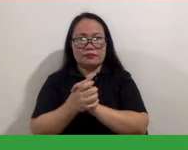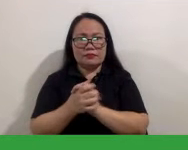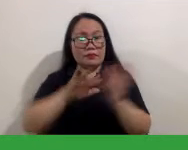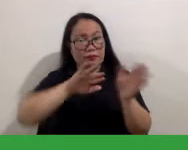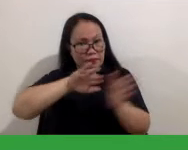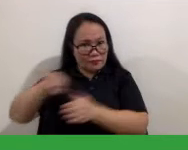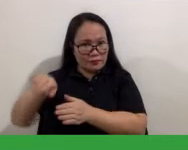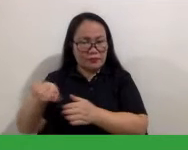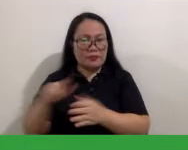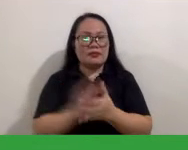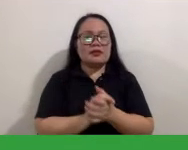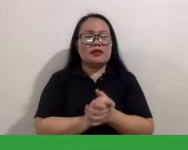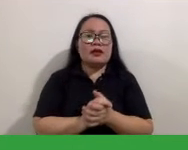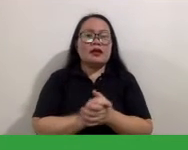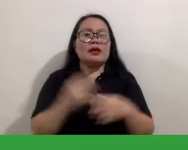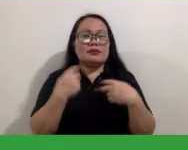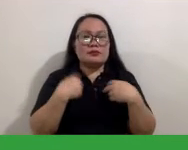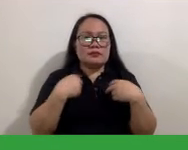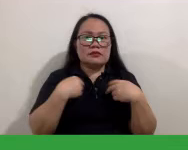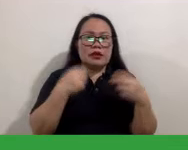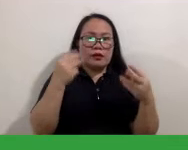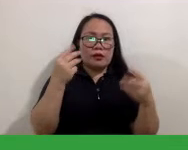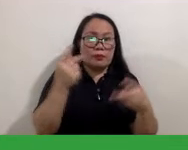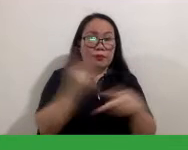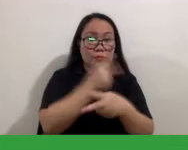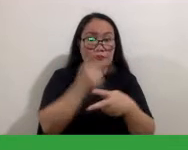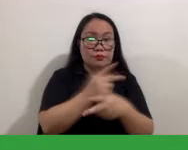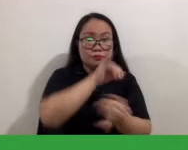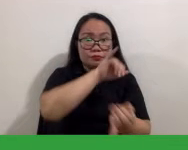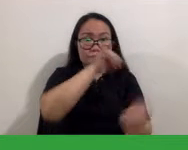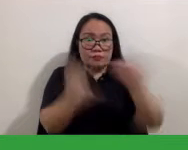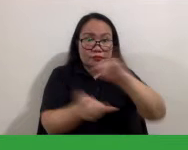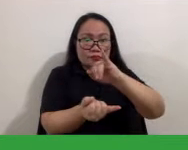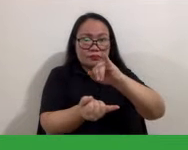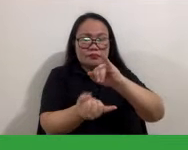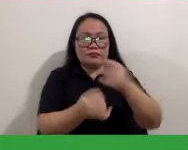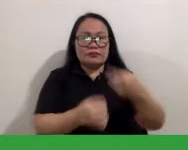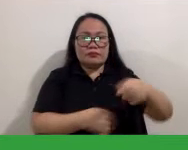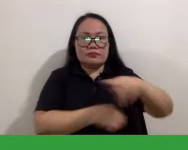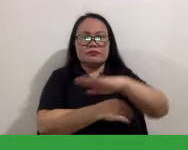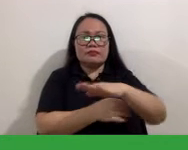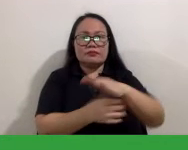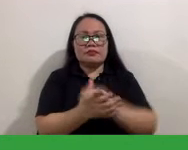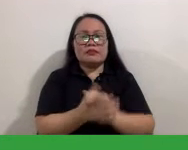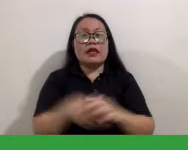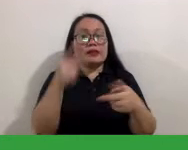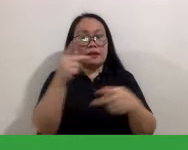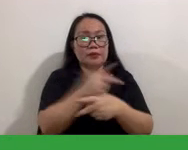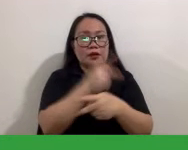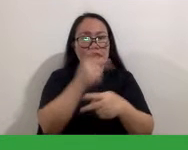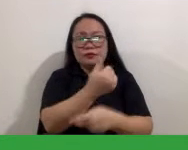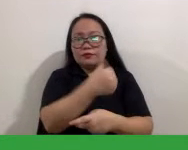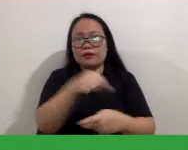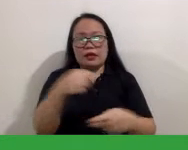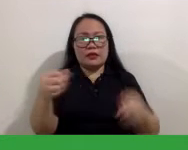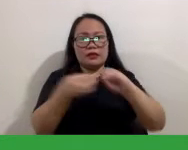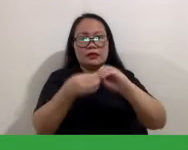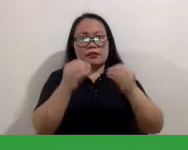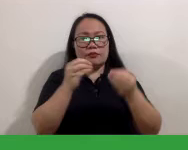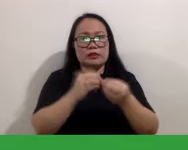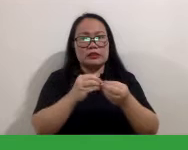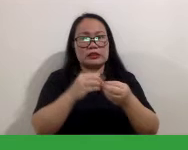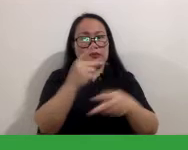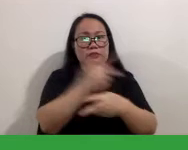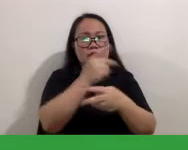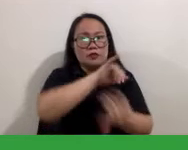property. Now, let's have multiplicative inverse property. The product of any